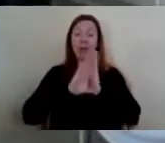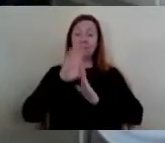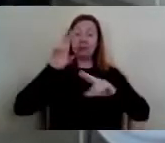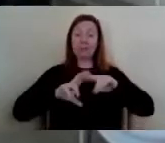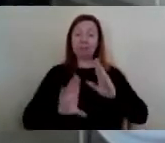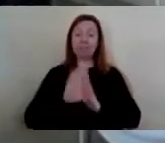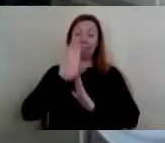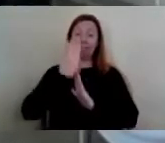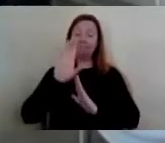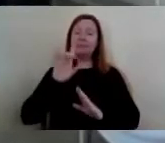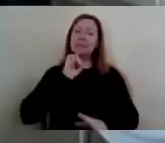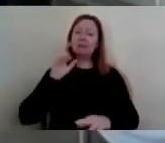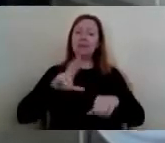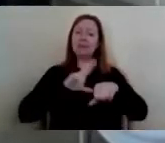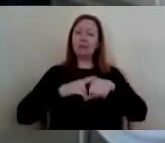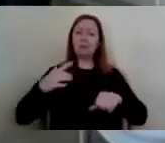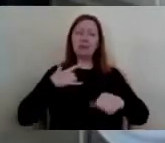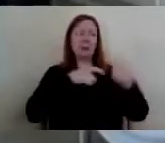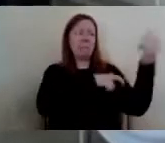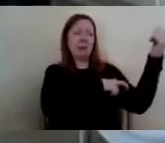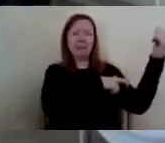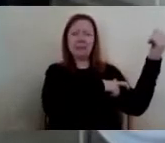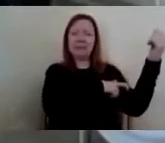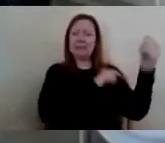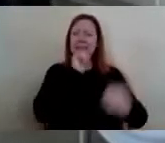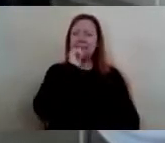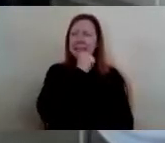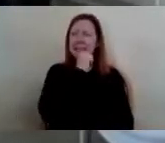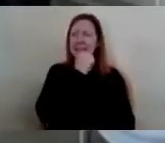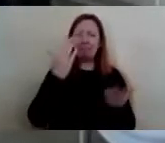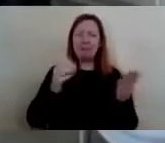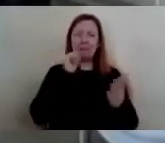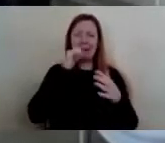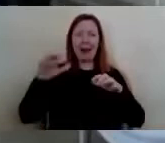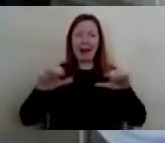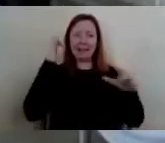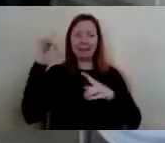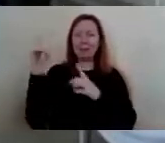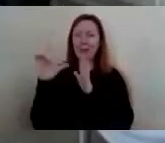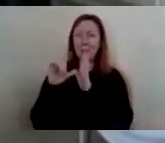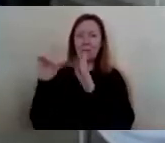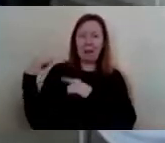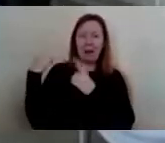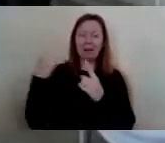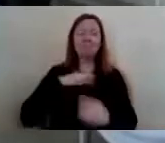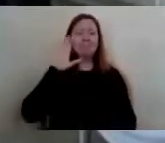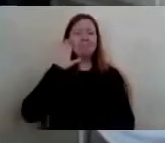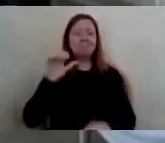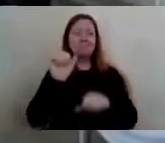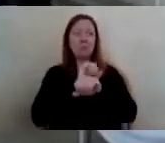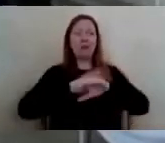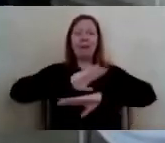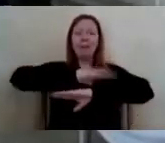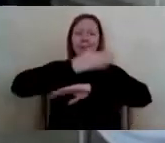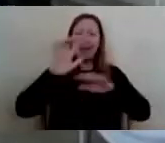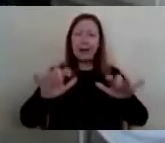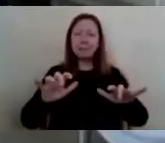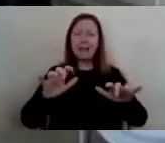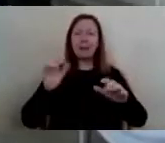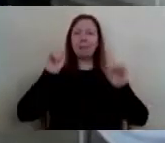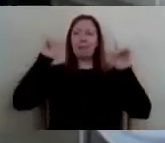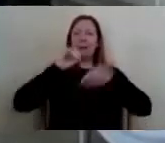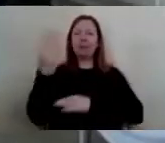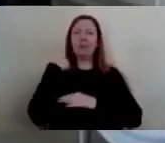really normal to start to feel muscles work that haven't been active for a while. I know working on a laptop or waking up in the morning, I get this